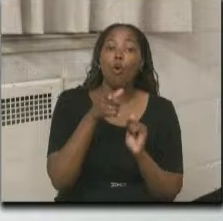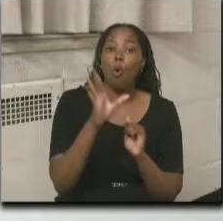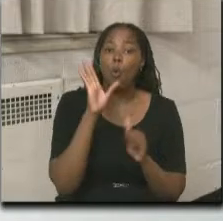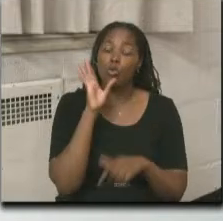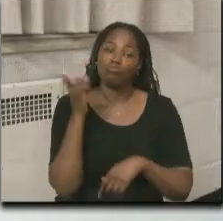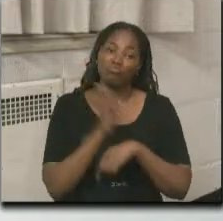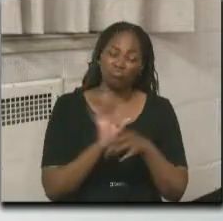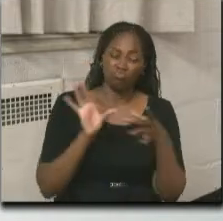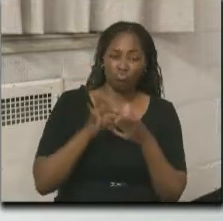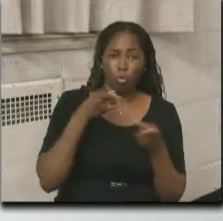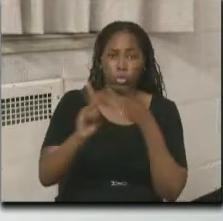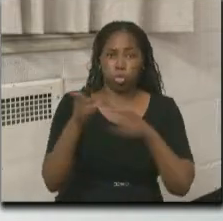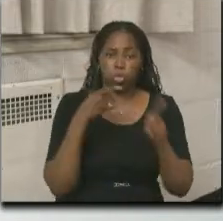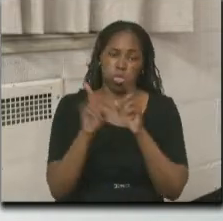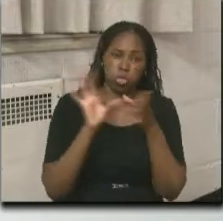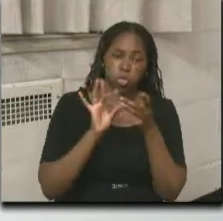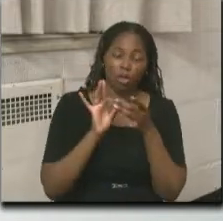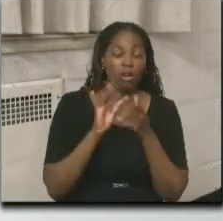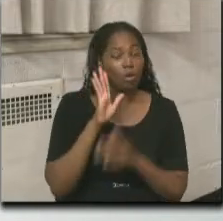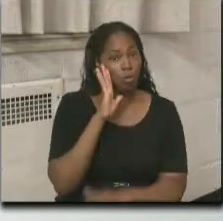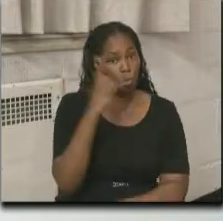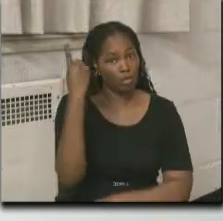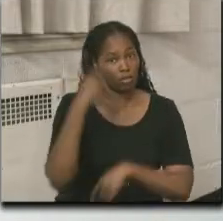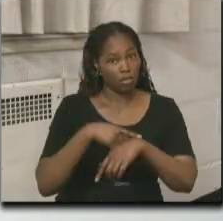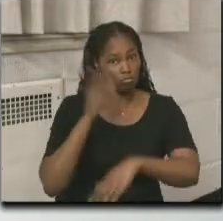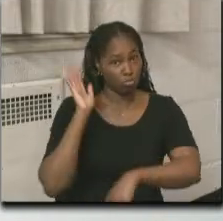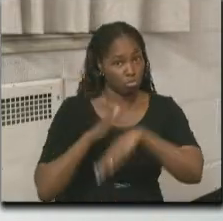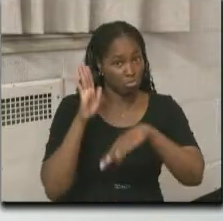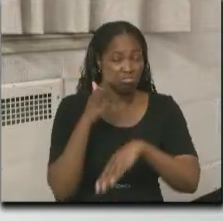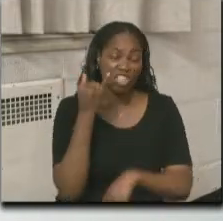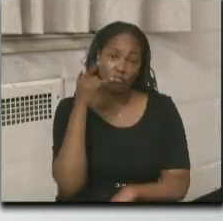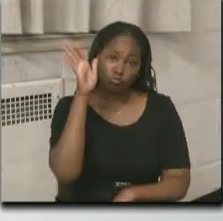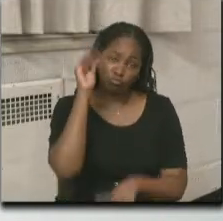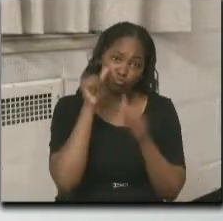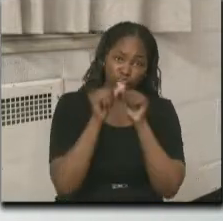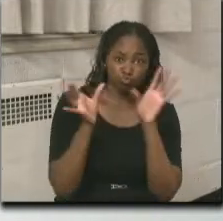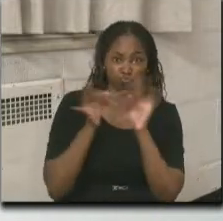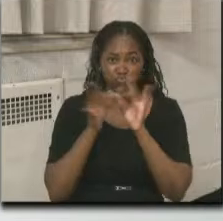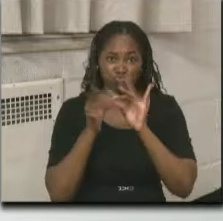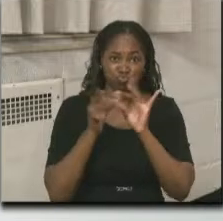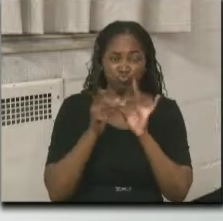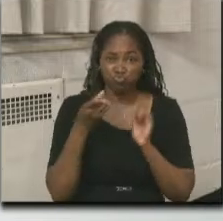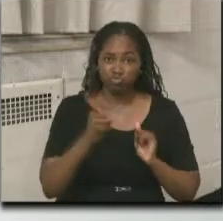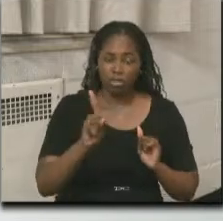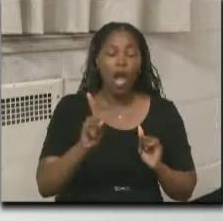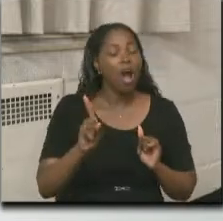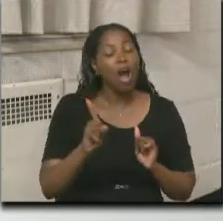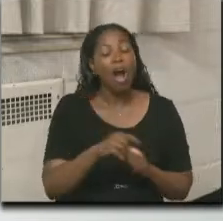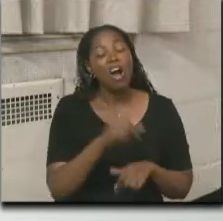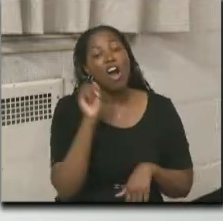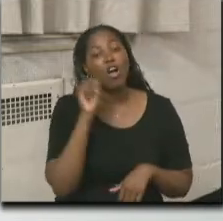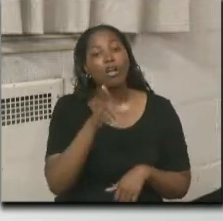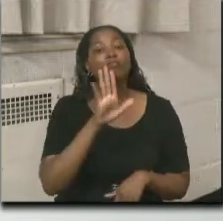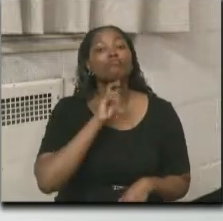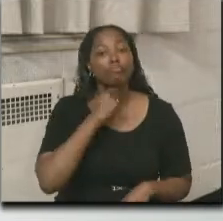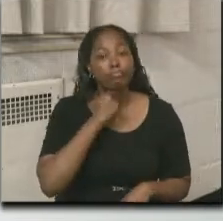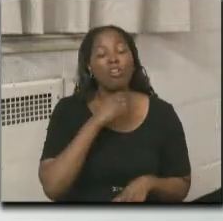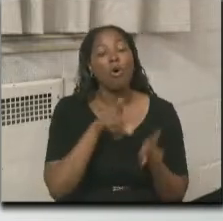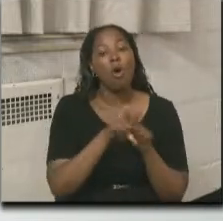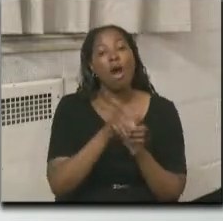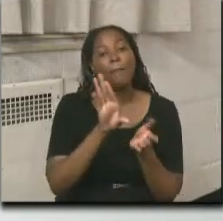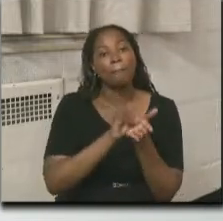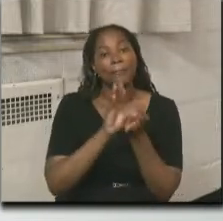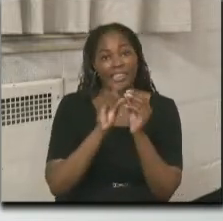You will be warned once. If you continue, your comments will be muted and you may be removed from the meeting. Speakers are encouraged to